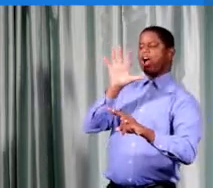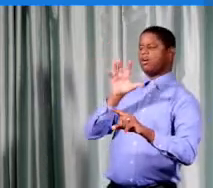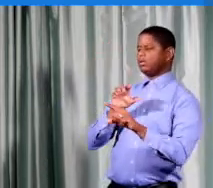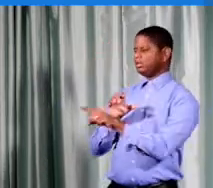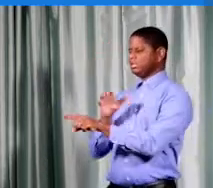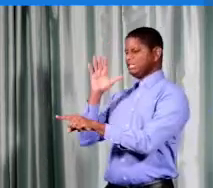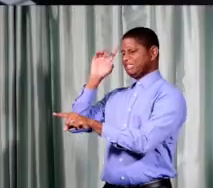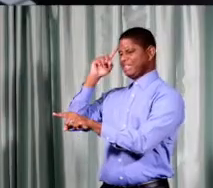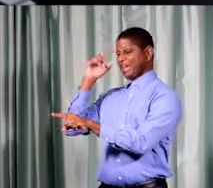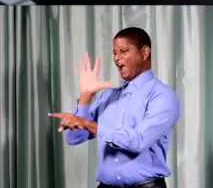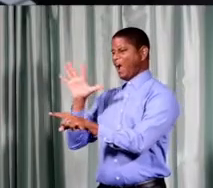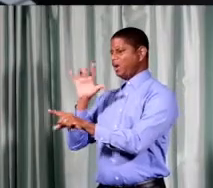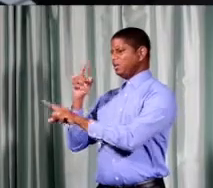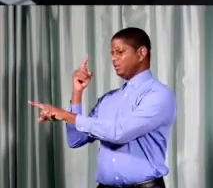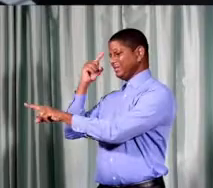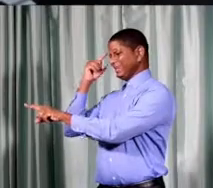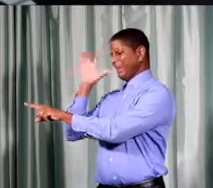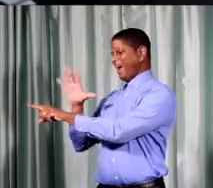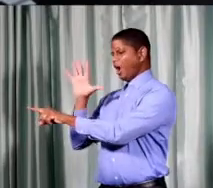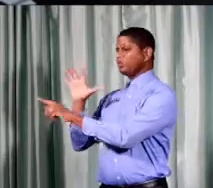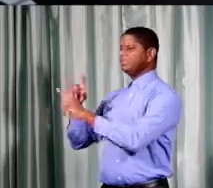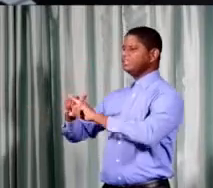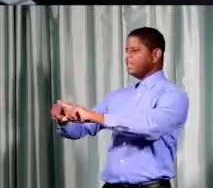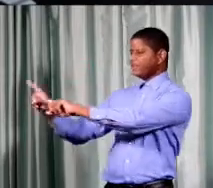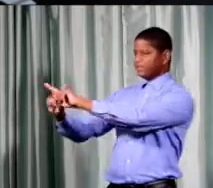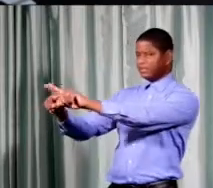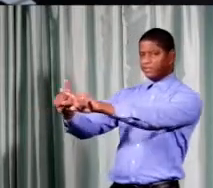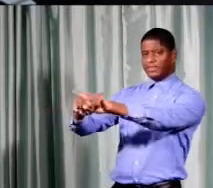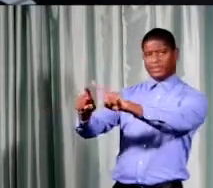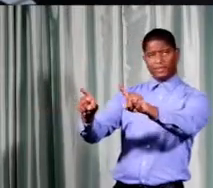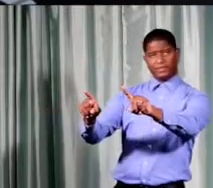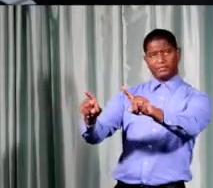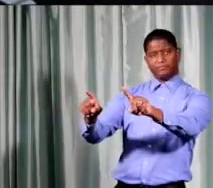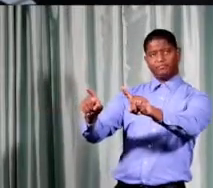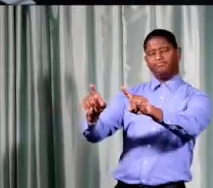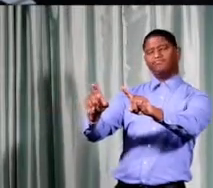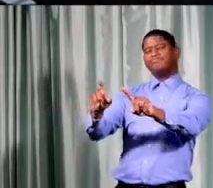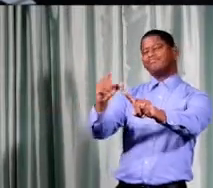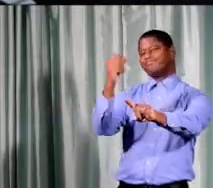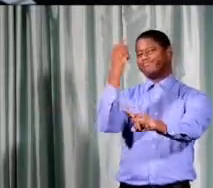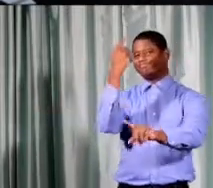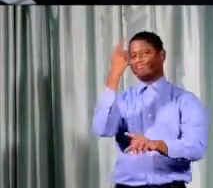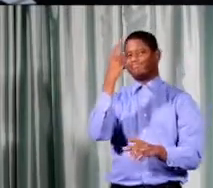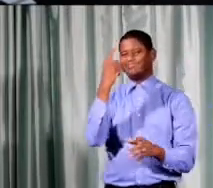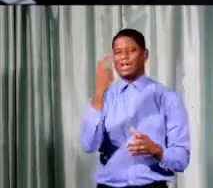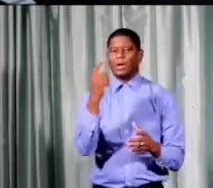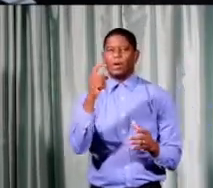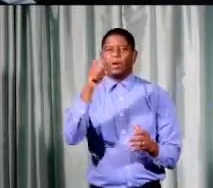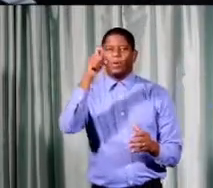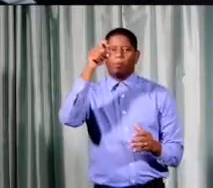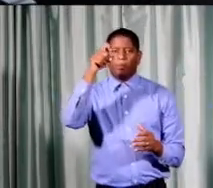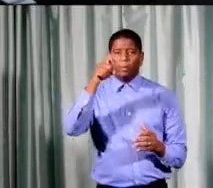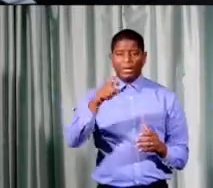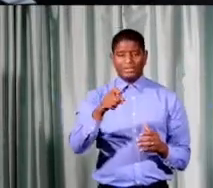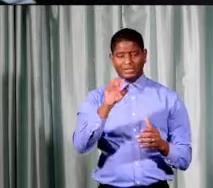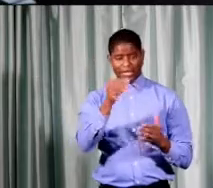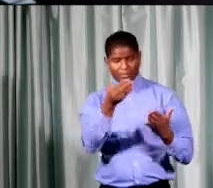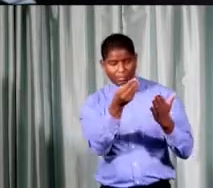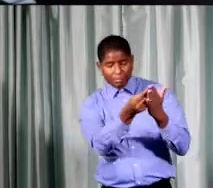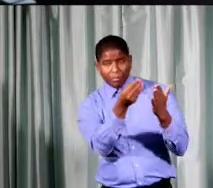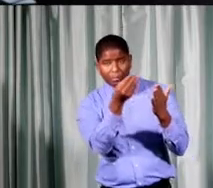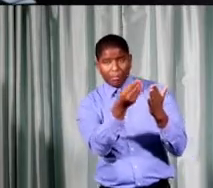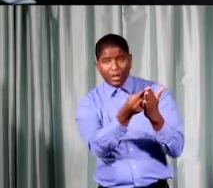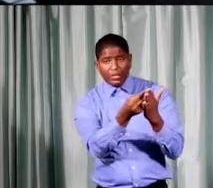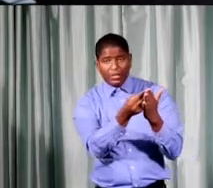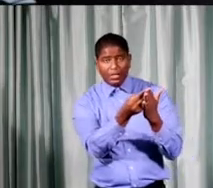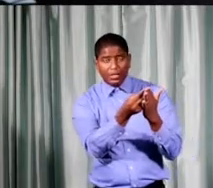understand? So, just understand the figures you see, you are seeing on the financials are not